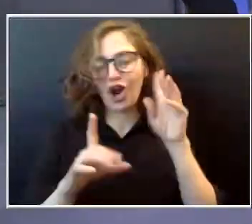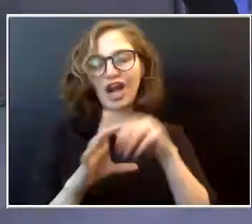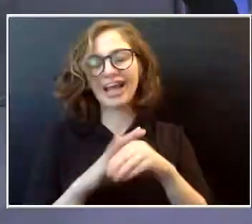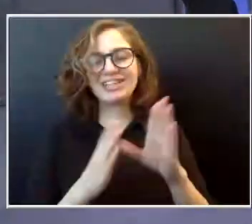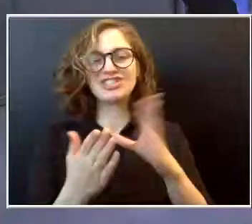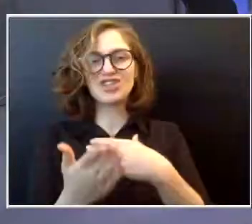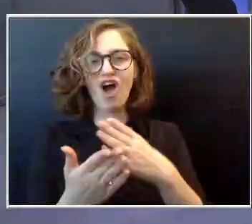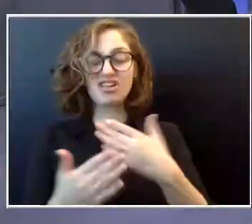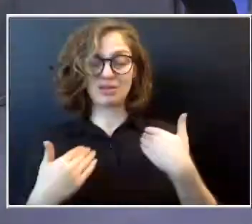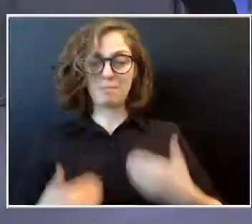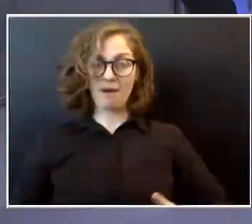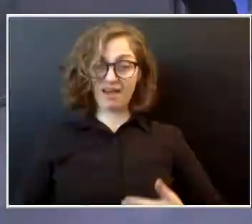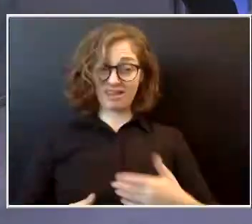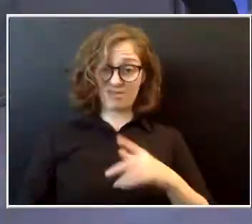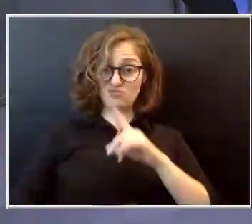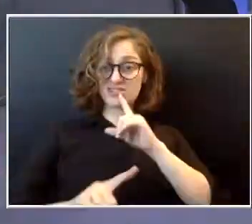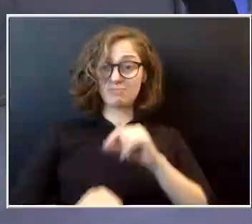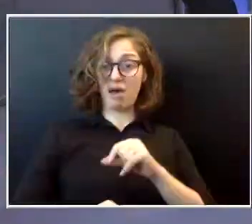like a drug?